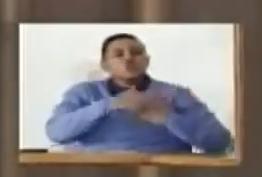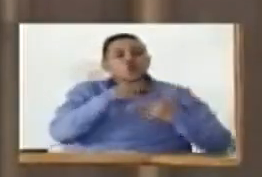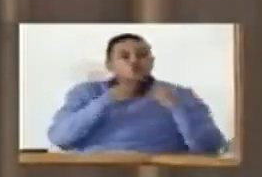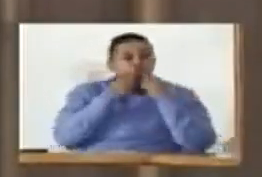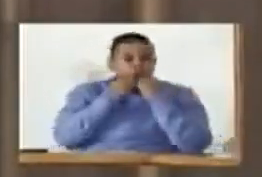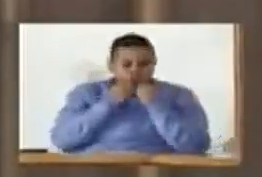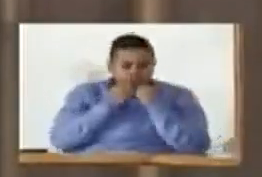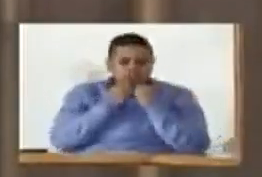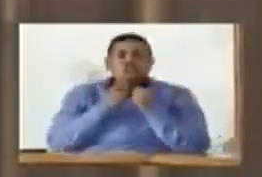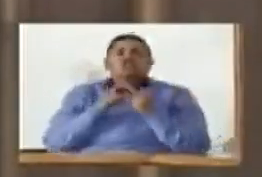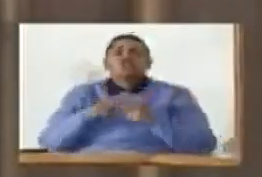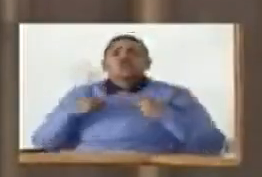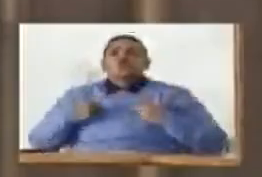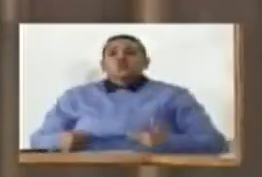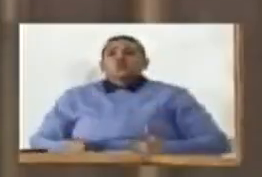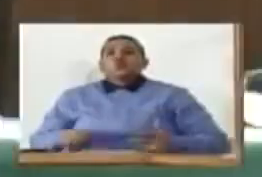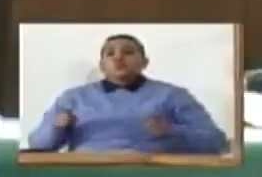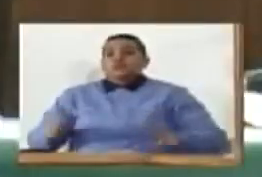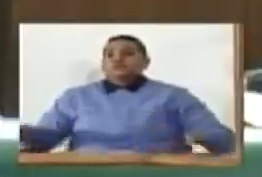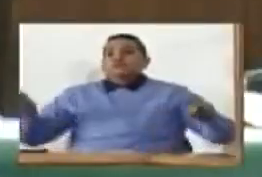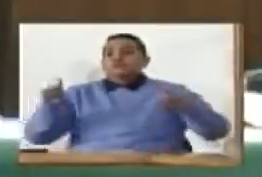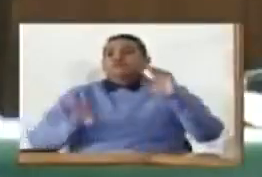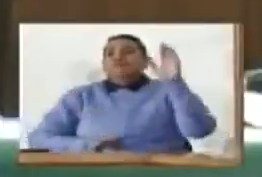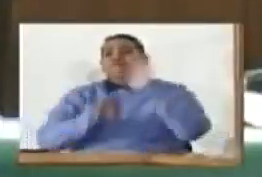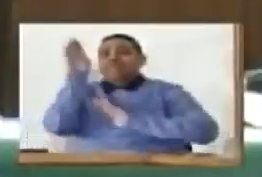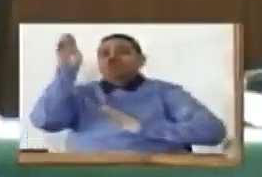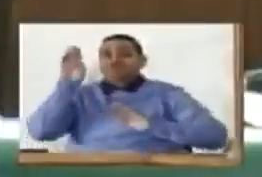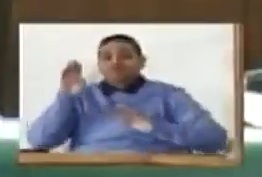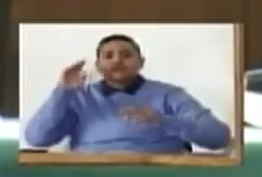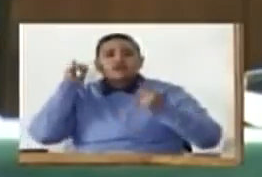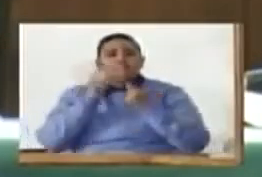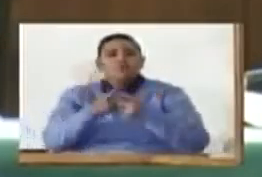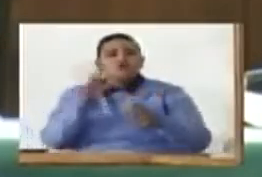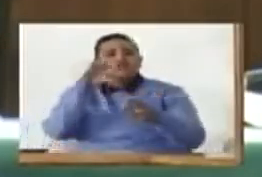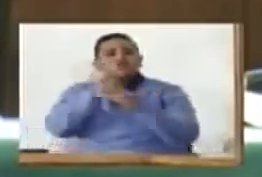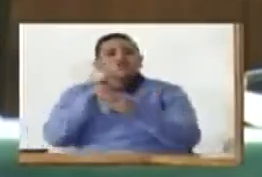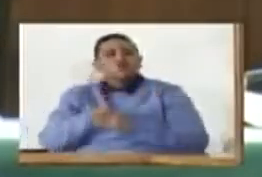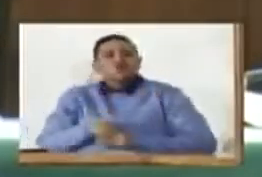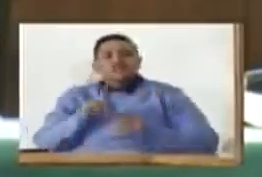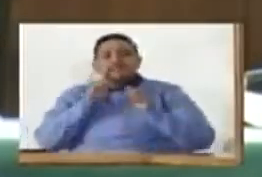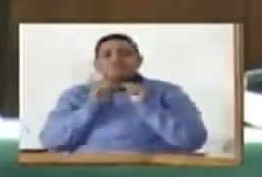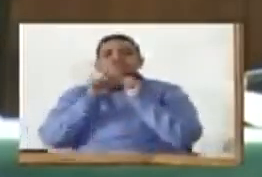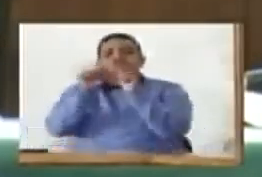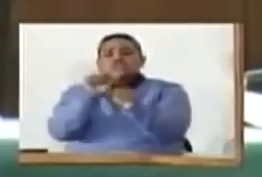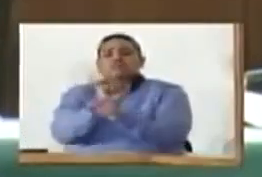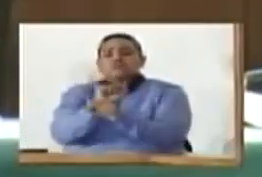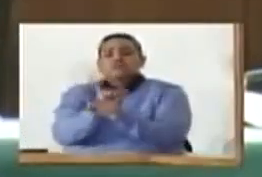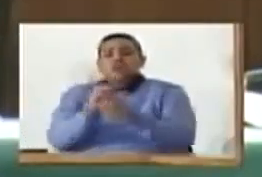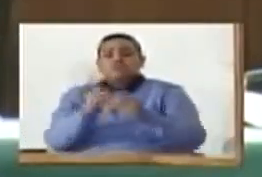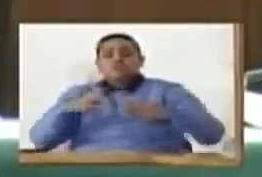protection, human capital development, and inclusive sustainable job